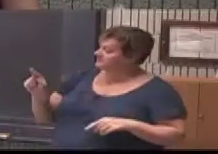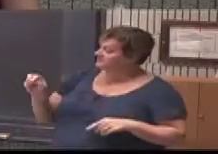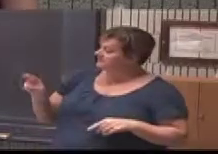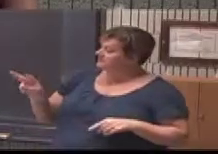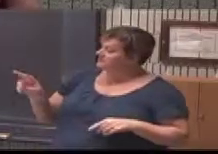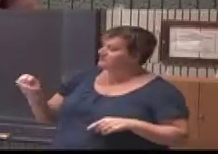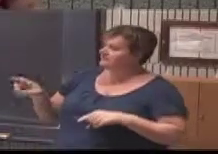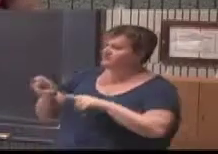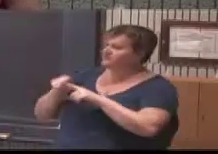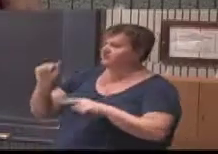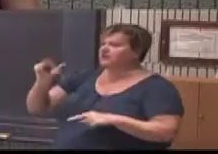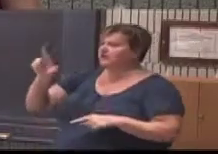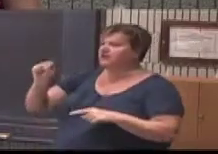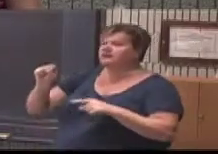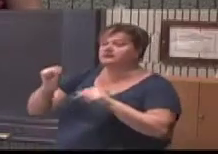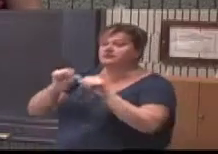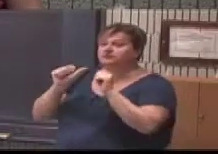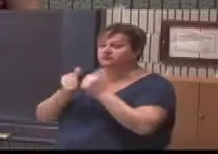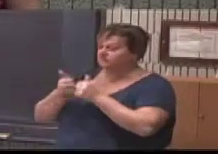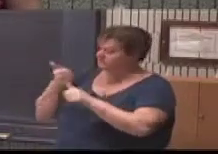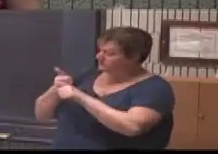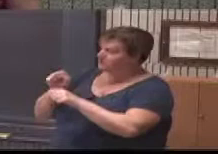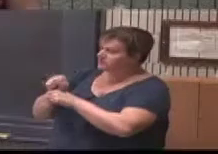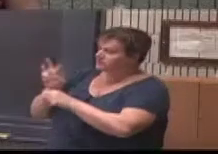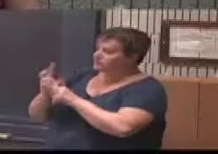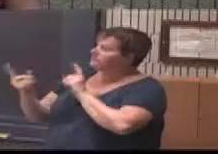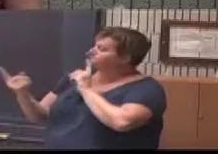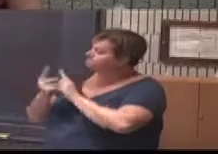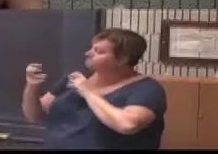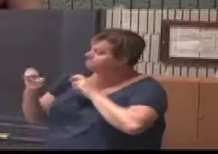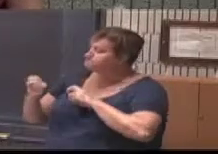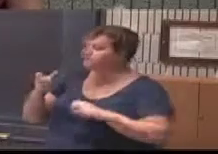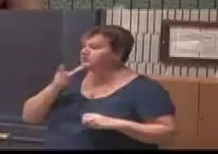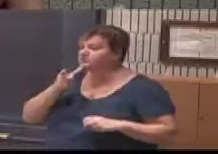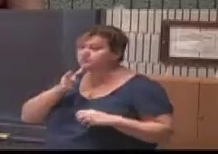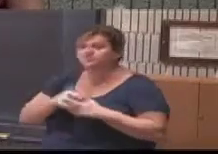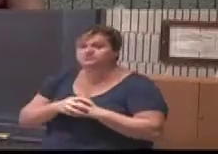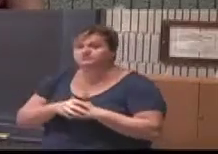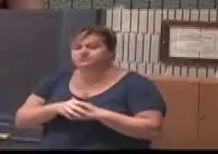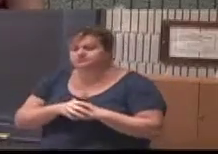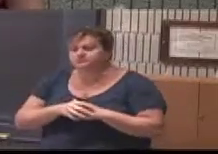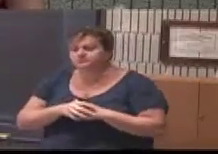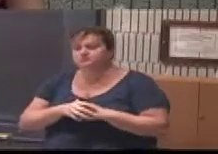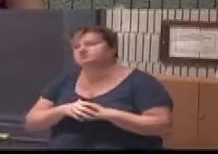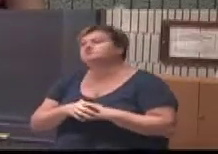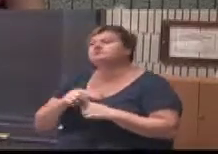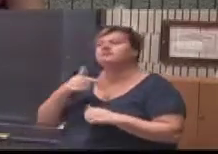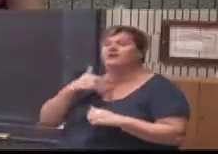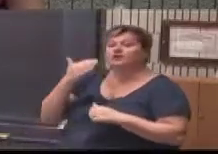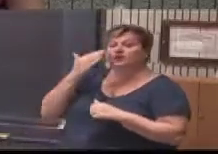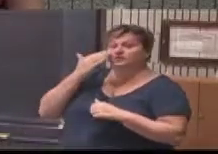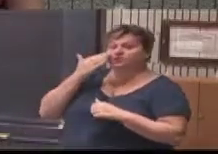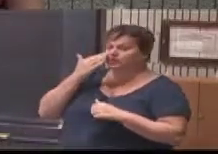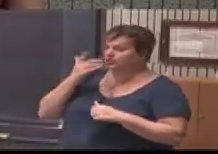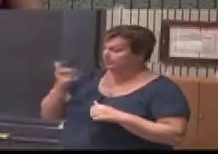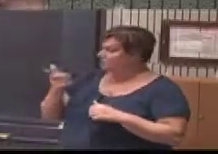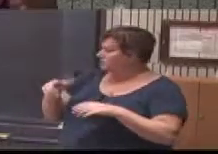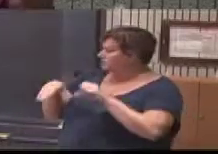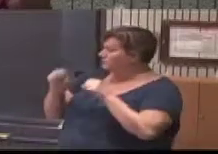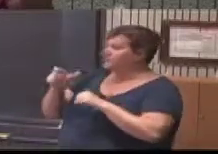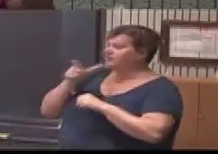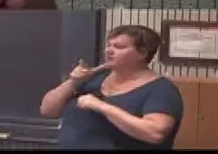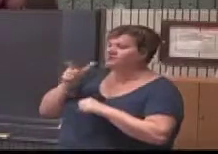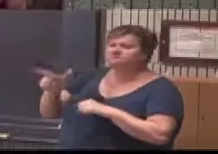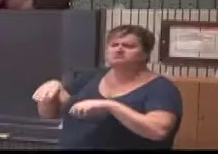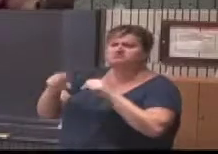ALS Association, who also is a social worker, met with me before lunch. And I knew that they were having a luncheon. They hold